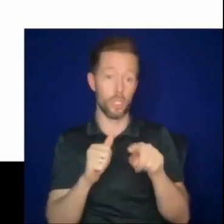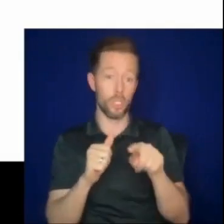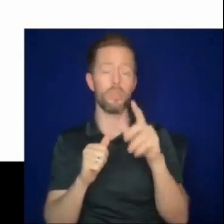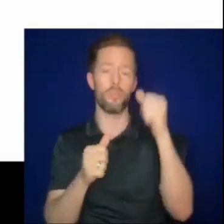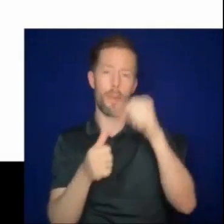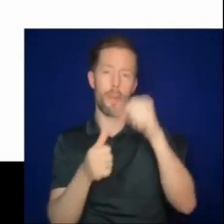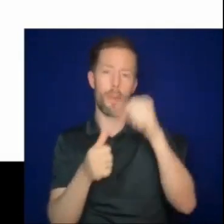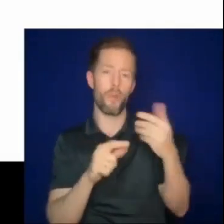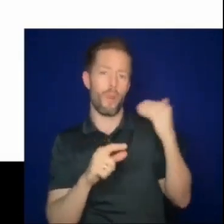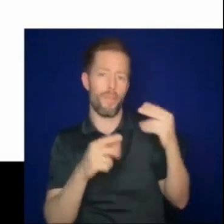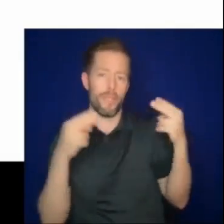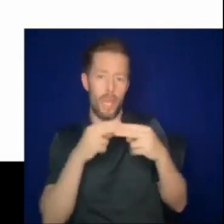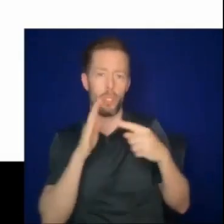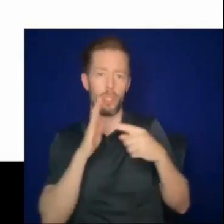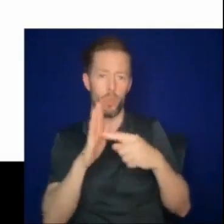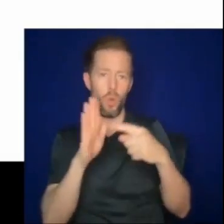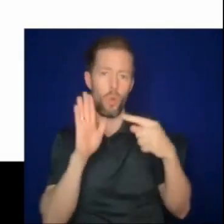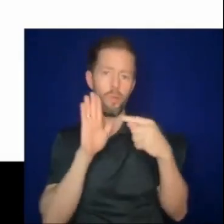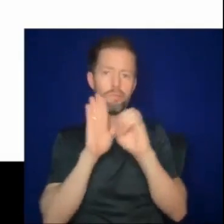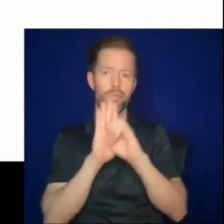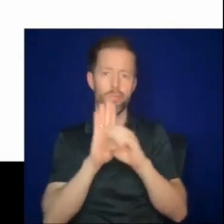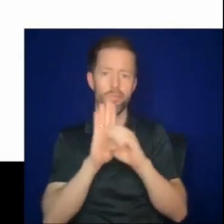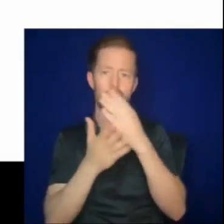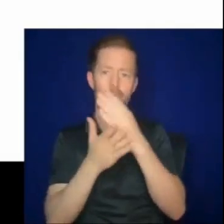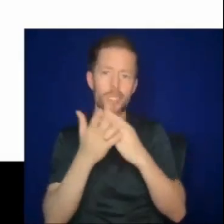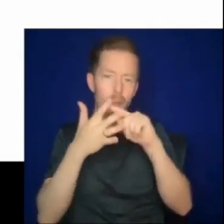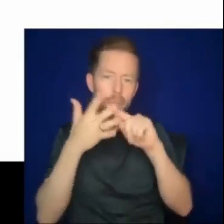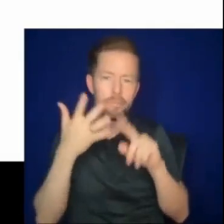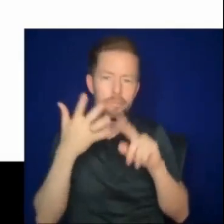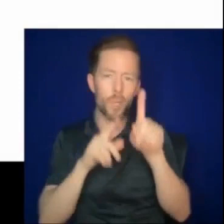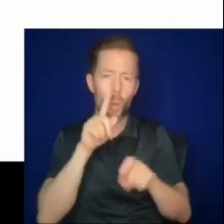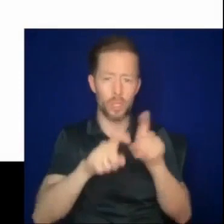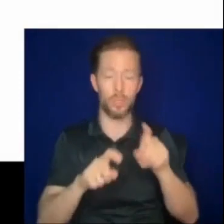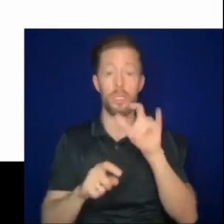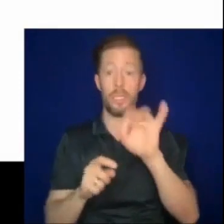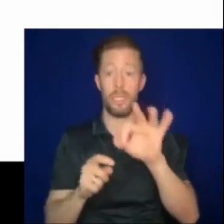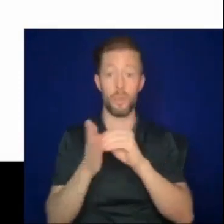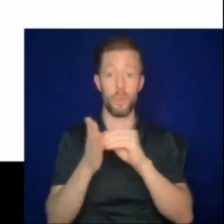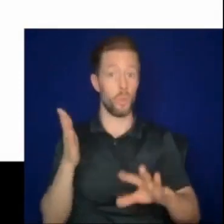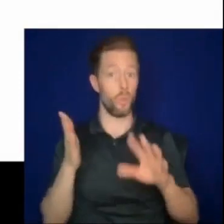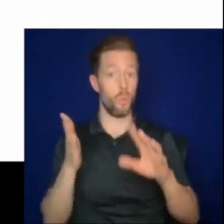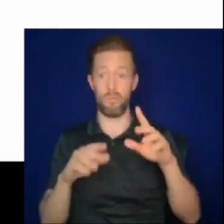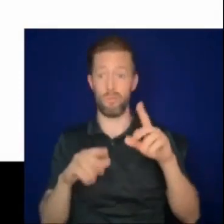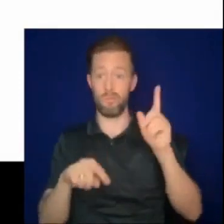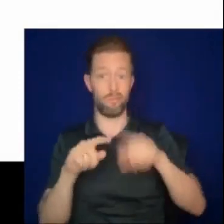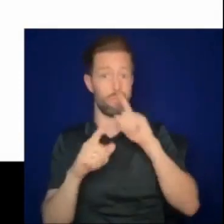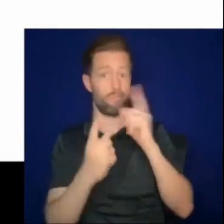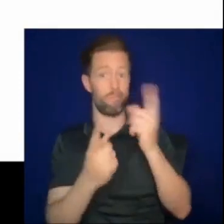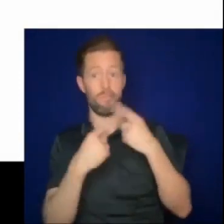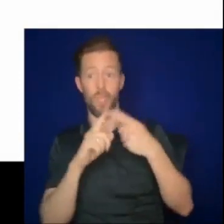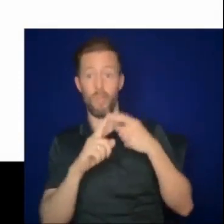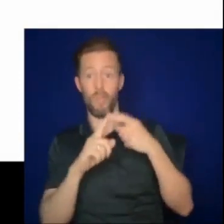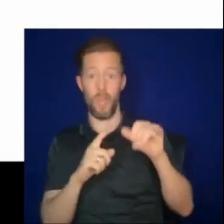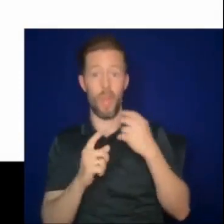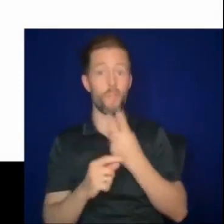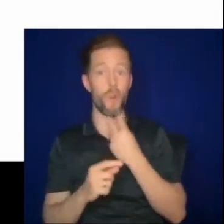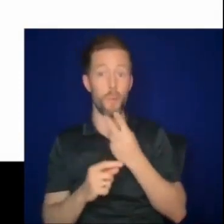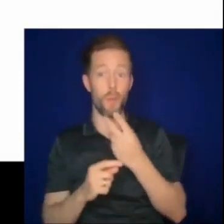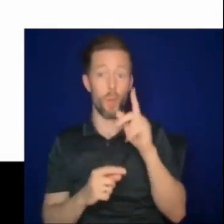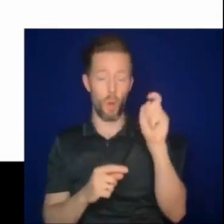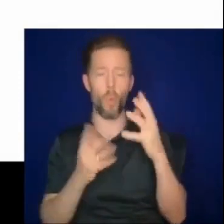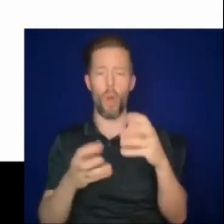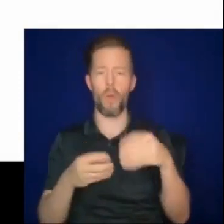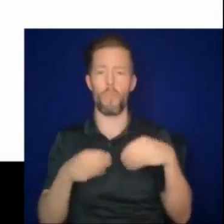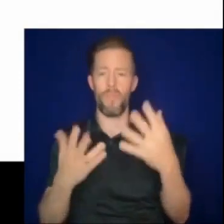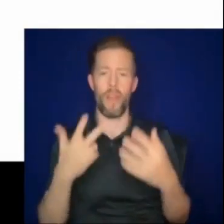is the question you're asking. And again, remember the previous slide really showed examples of some of those questions. And then if the student is unable to respond from just